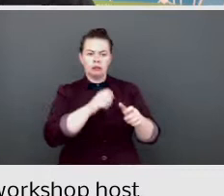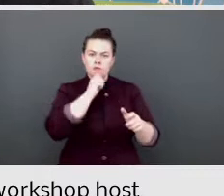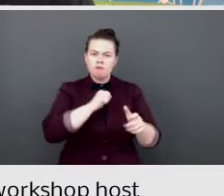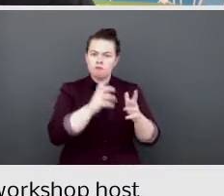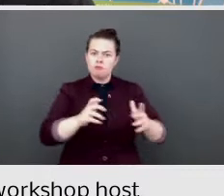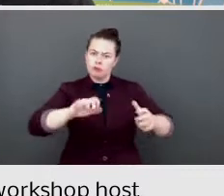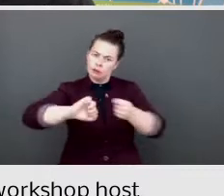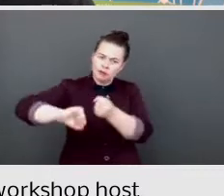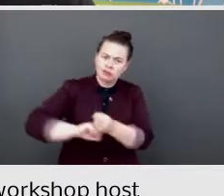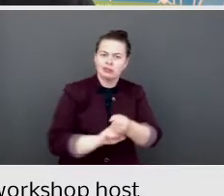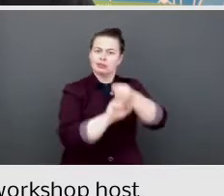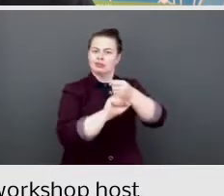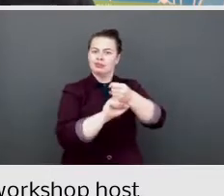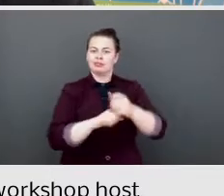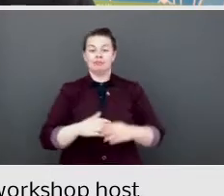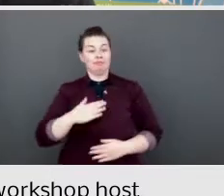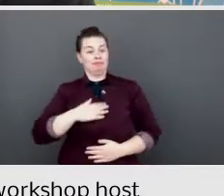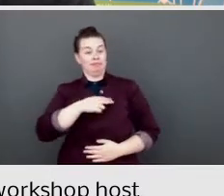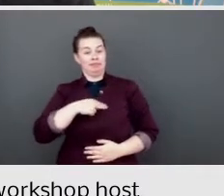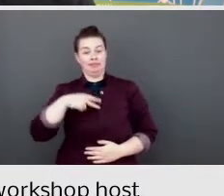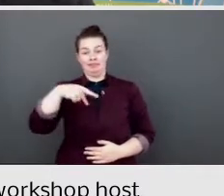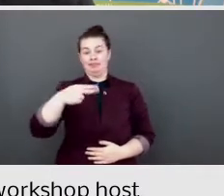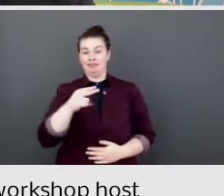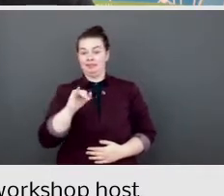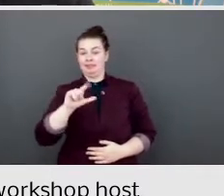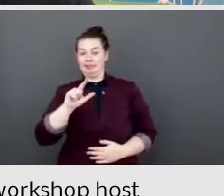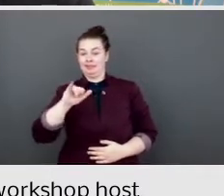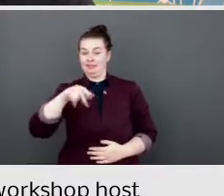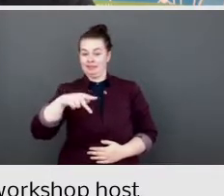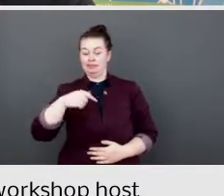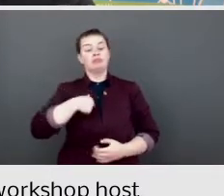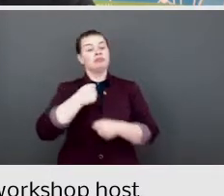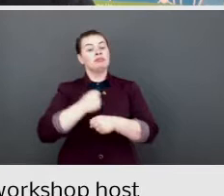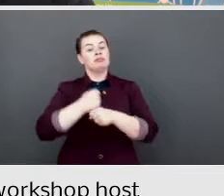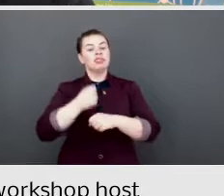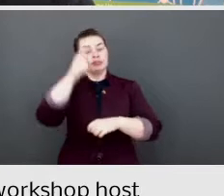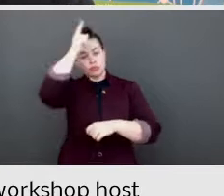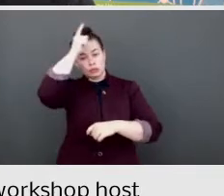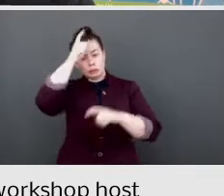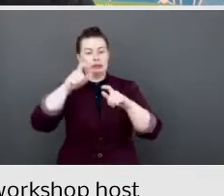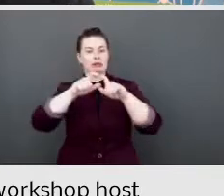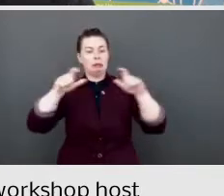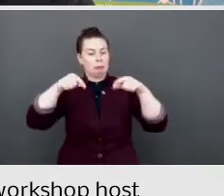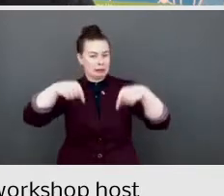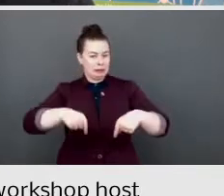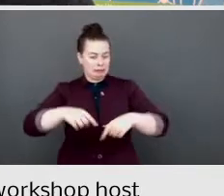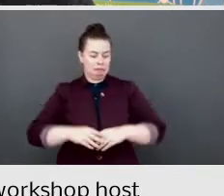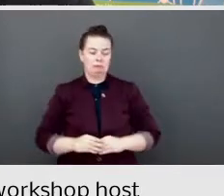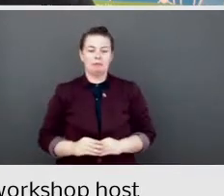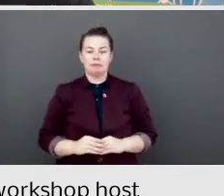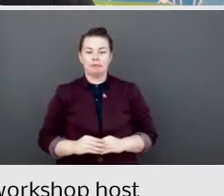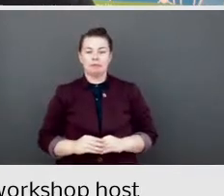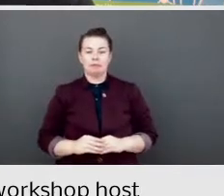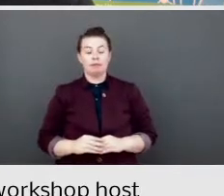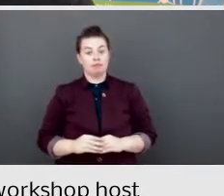the aging population in Europe. My name is Philipp Franke and I work for the Germany-based company